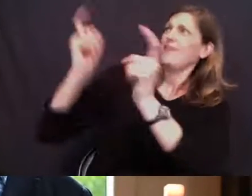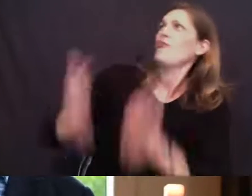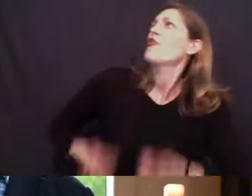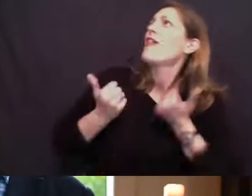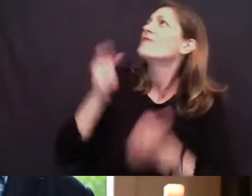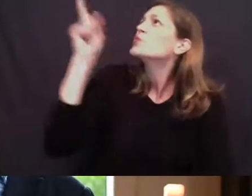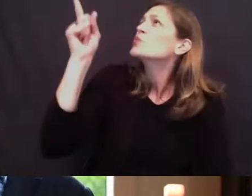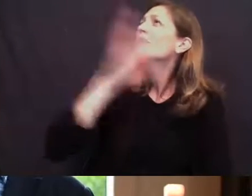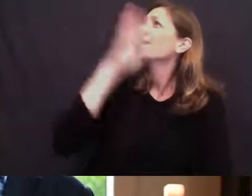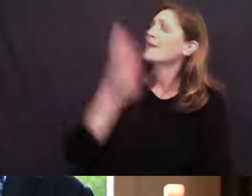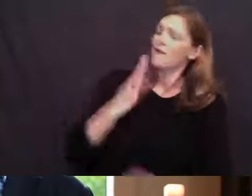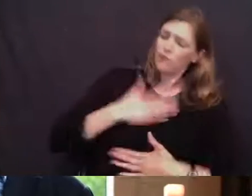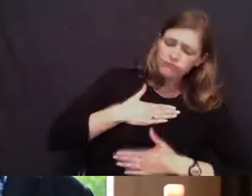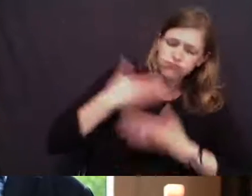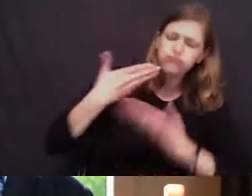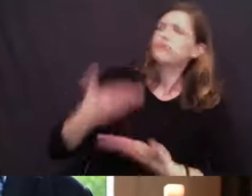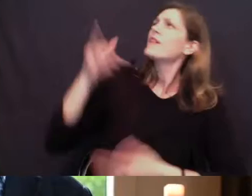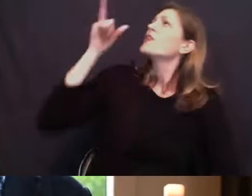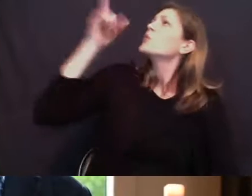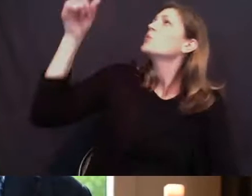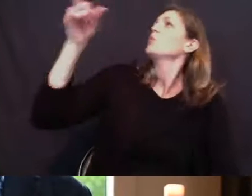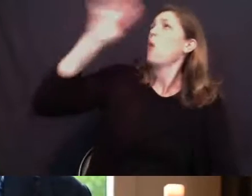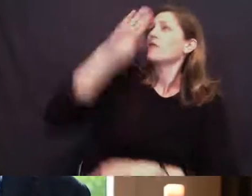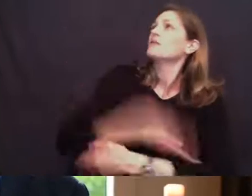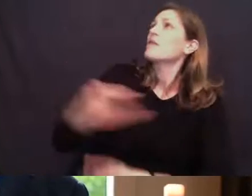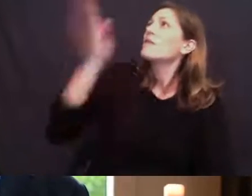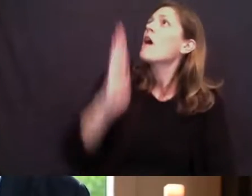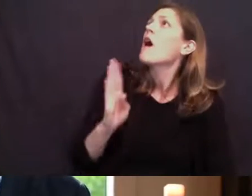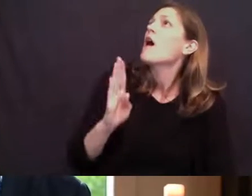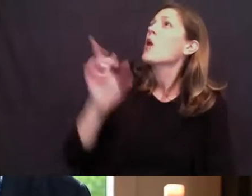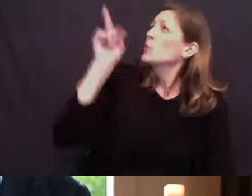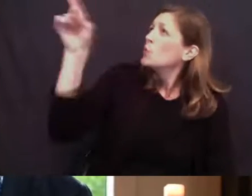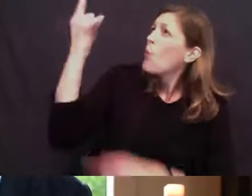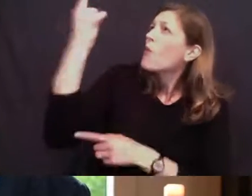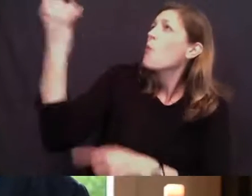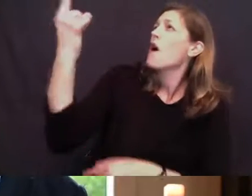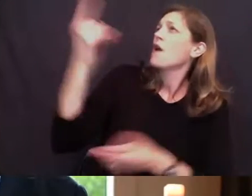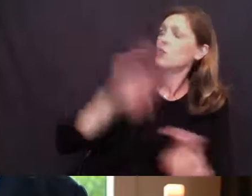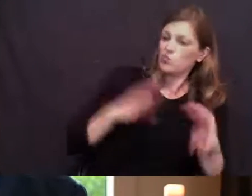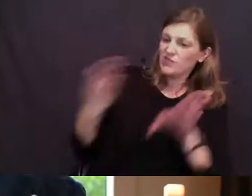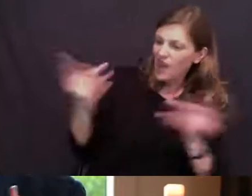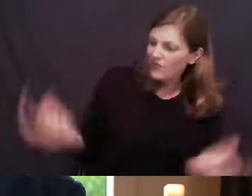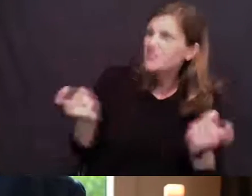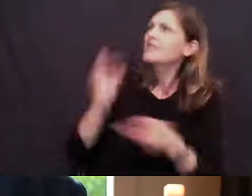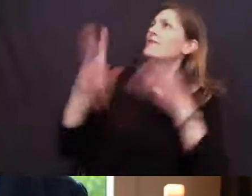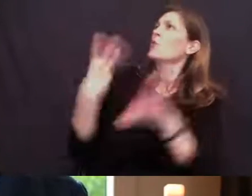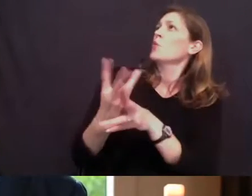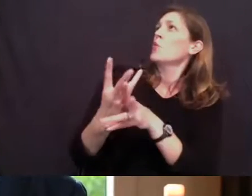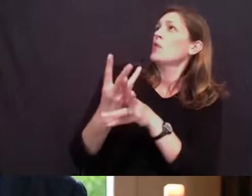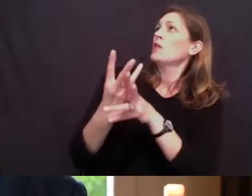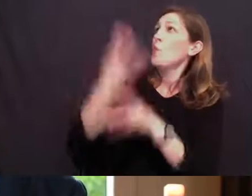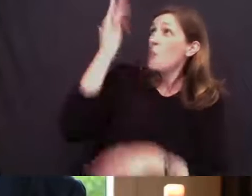never confessed that you are the Son of God, that you are the one who died for the sins of the world, for my